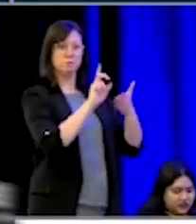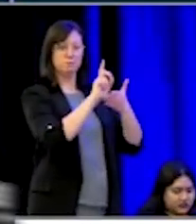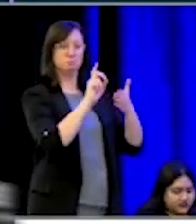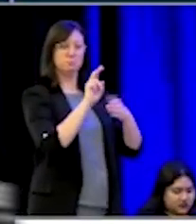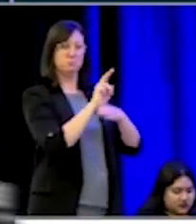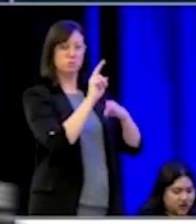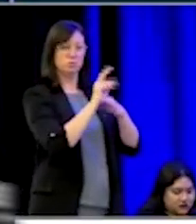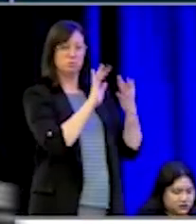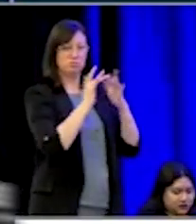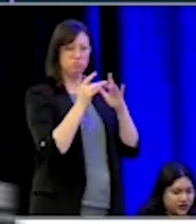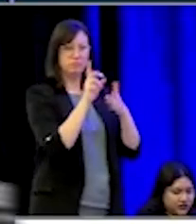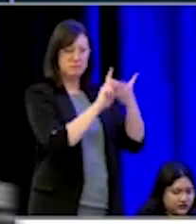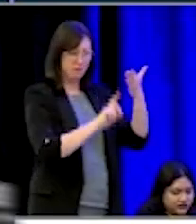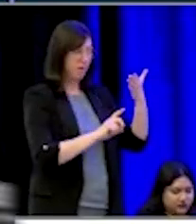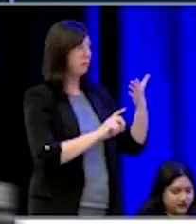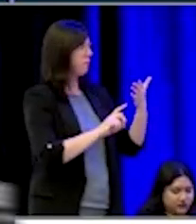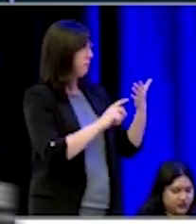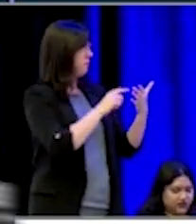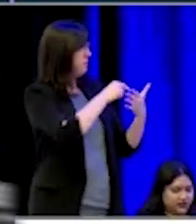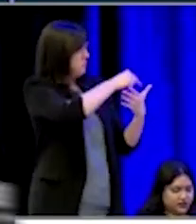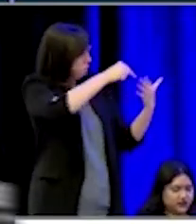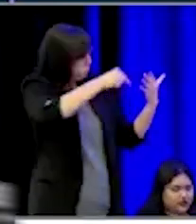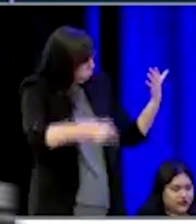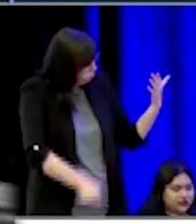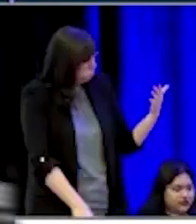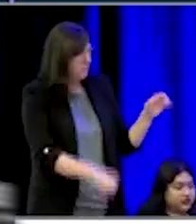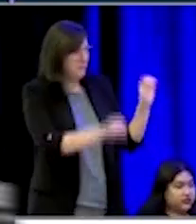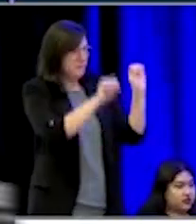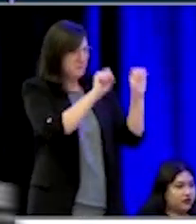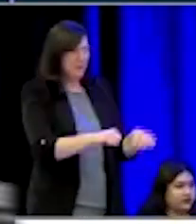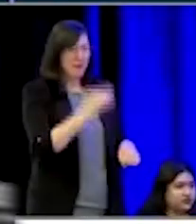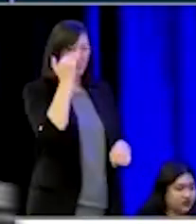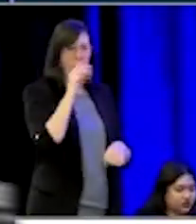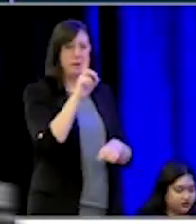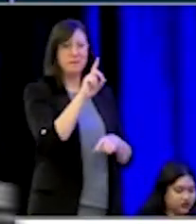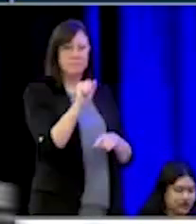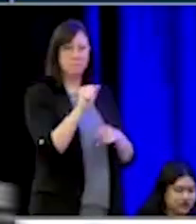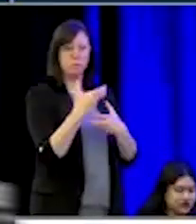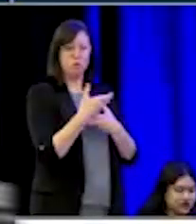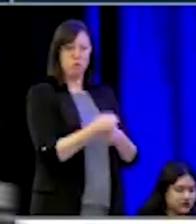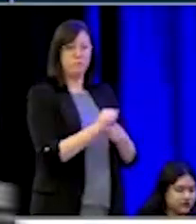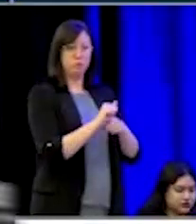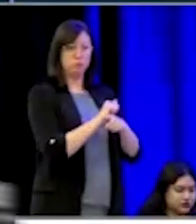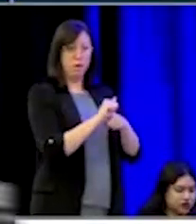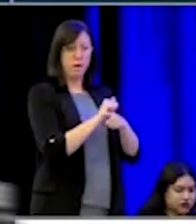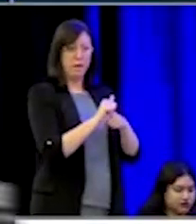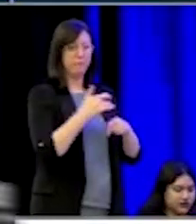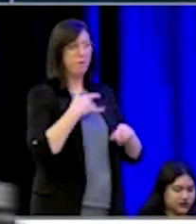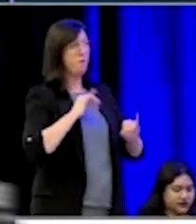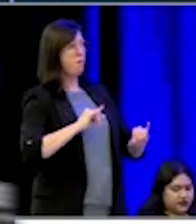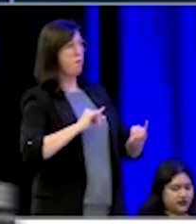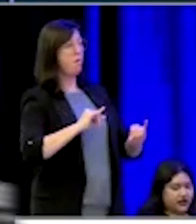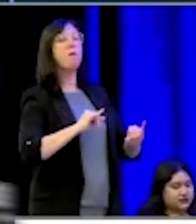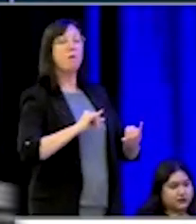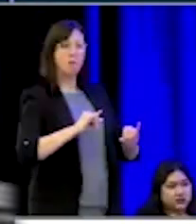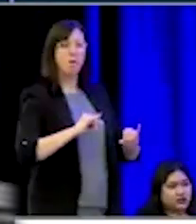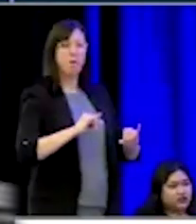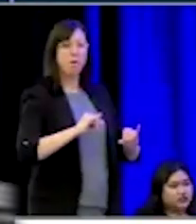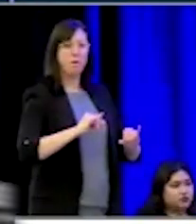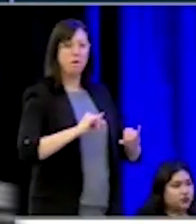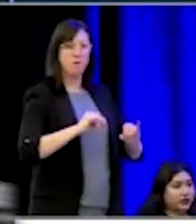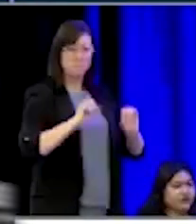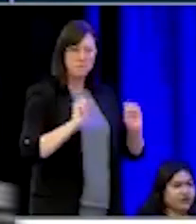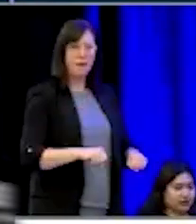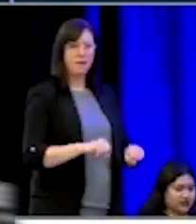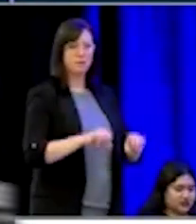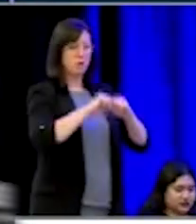these placements are made possible because of the ability that disability confidence training creates and the social model that has been created